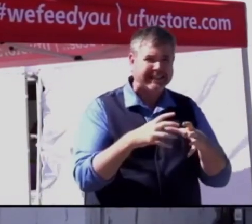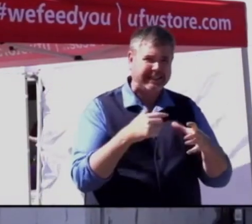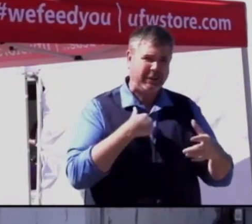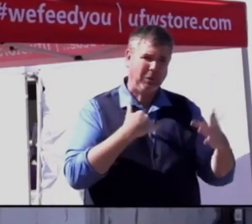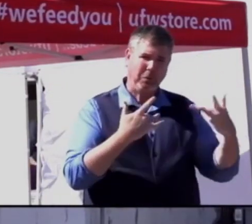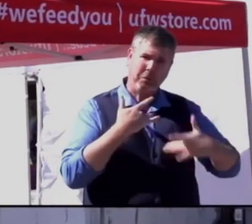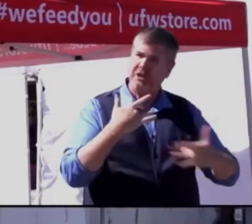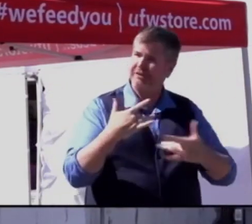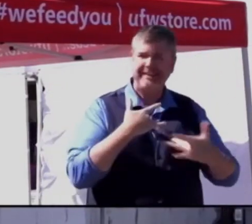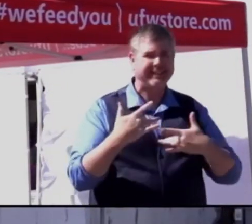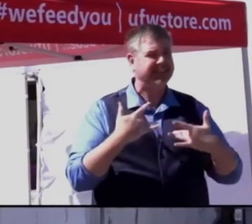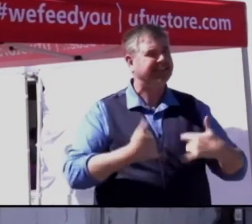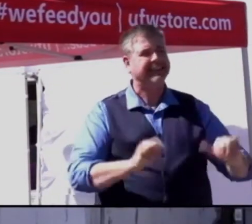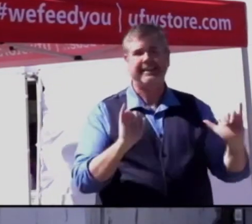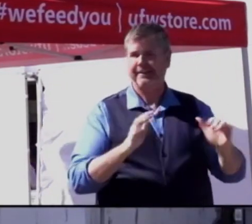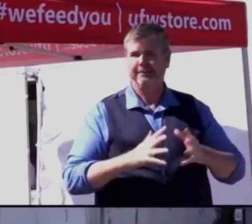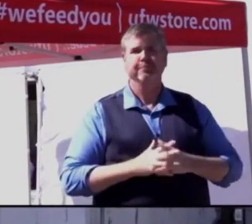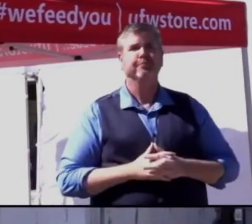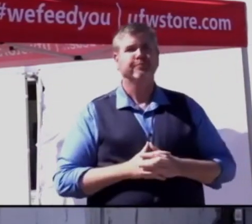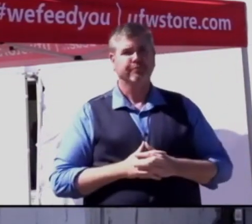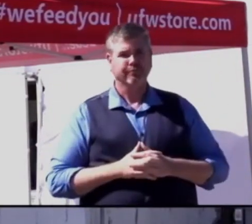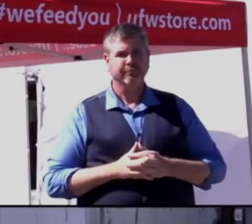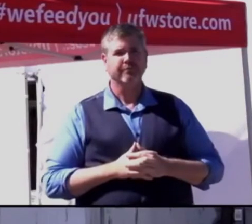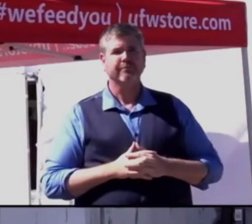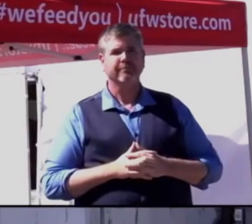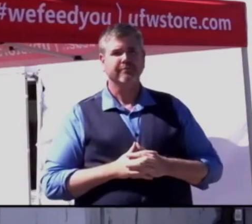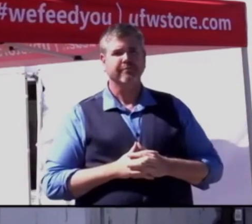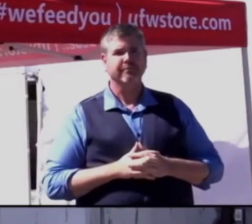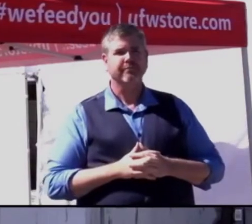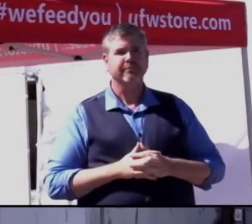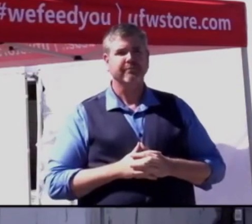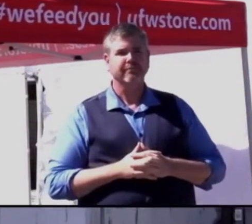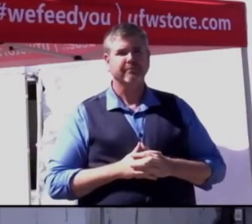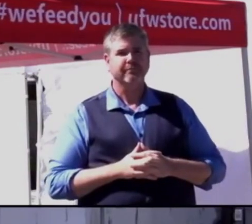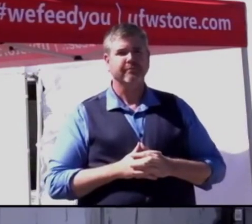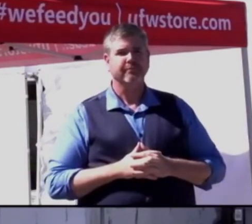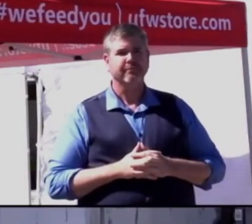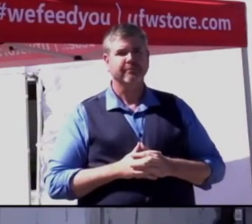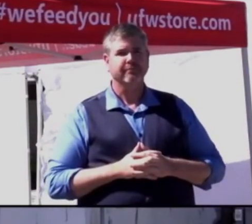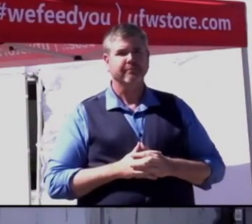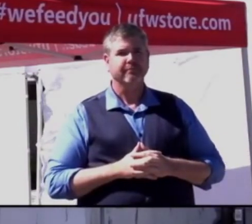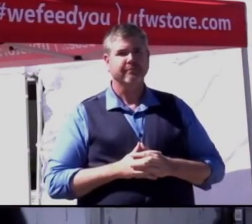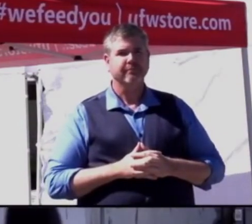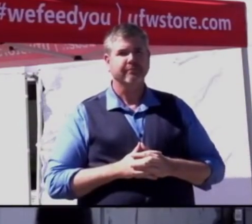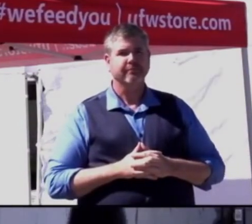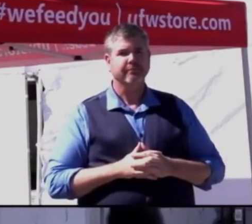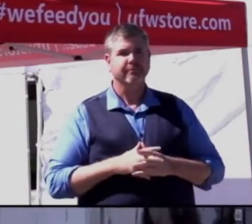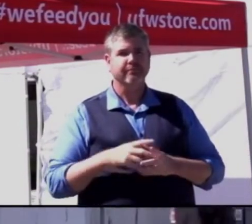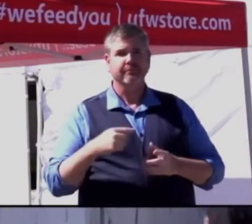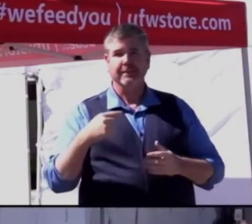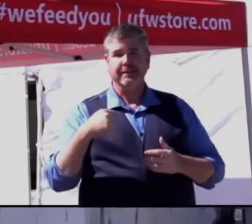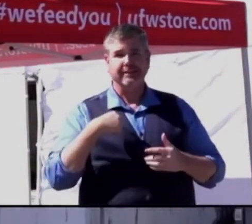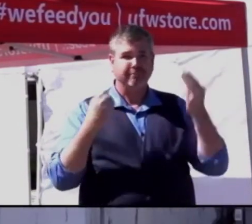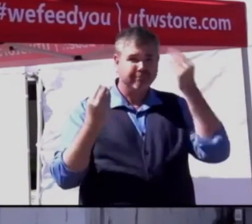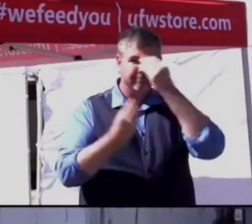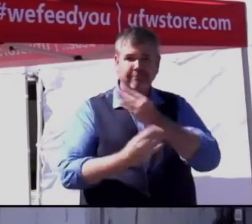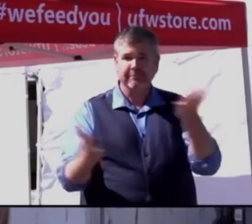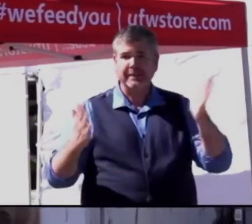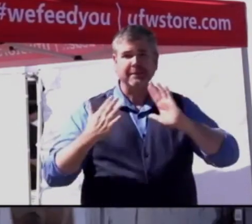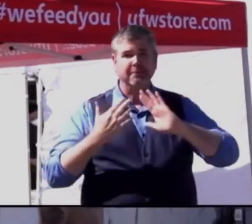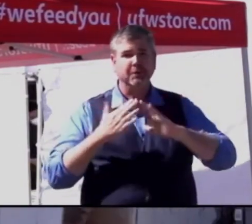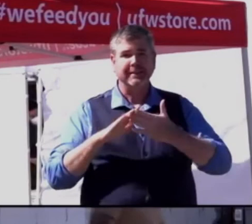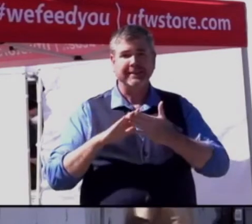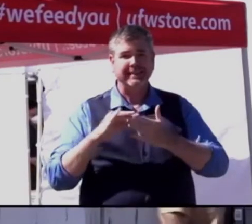where we know COVID spreads. So what I would say to our whole community, if you do choose to attend an